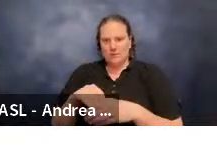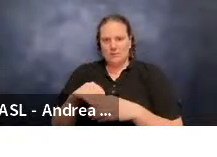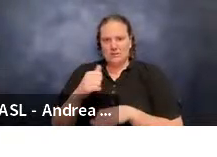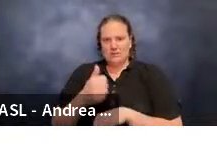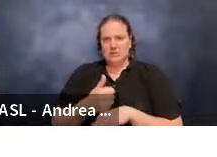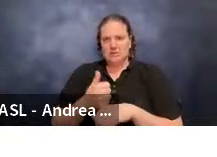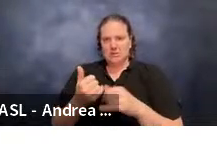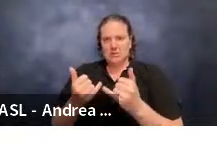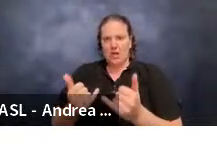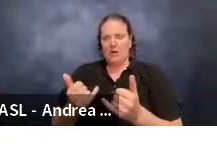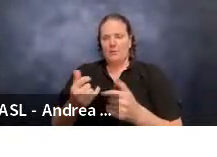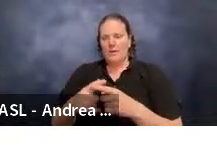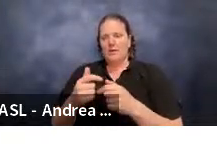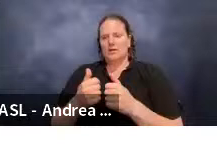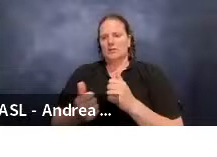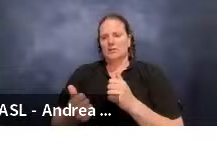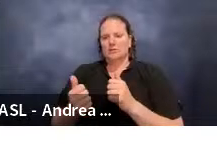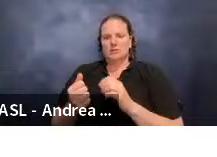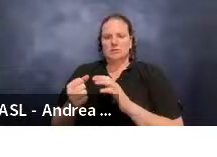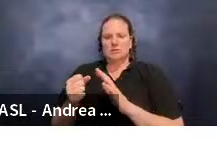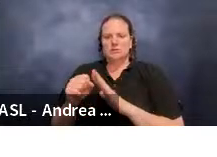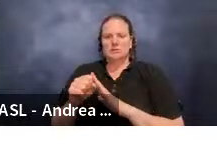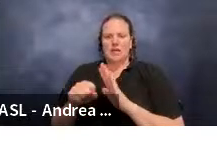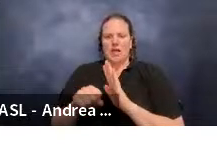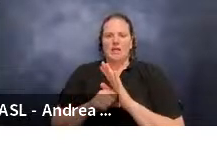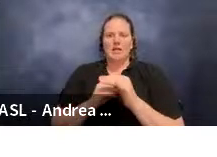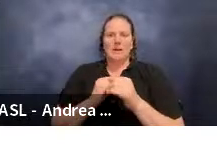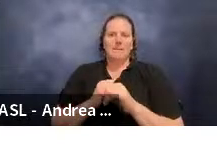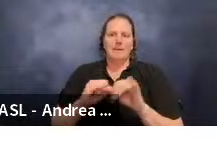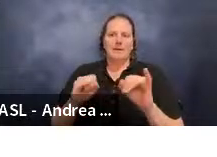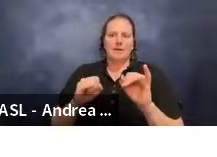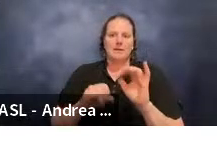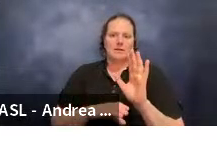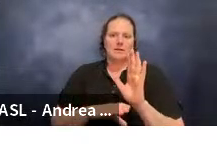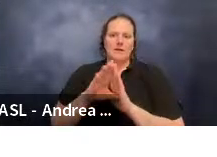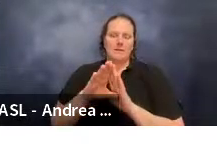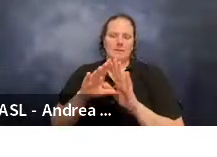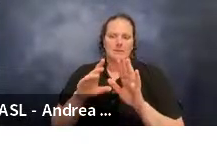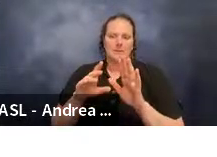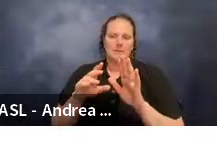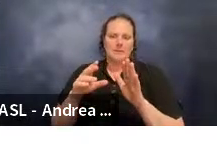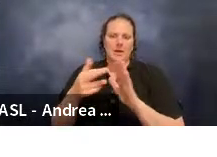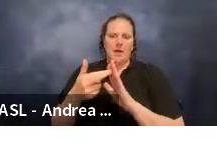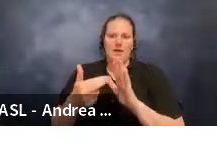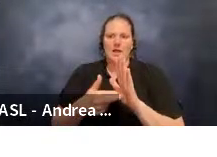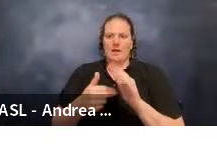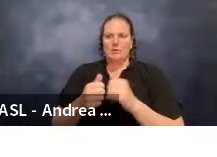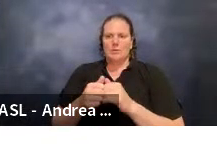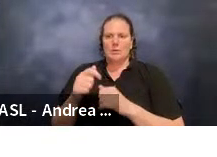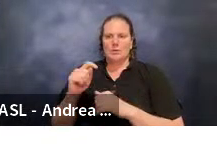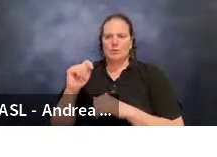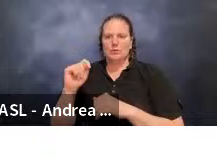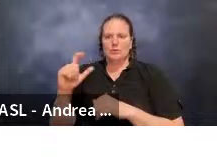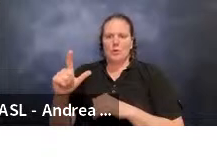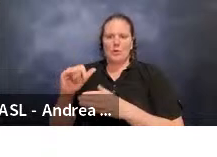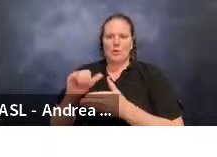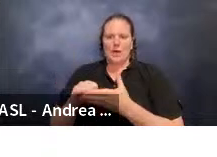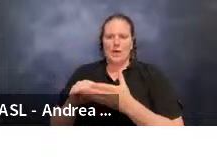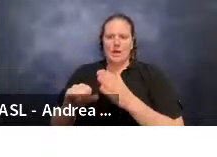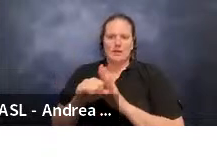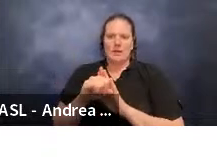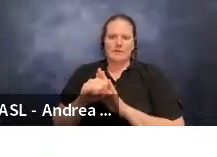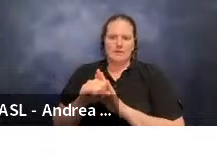But each state has also independently developed guidelines around tolling that have been identified. And